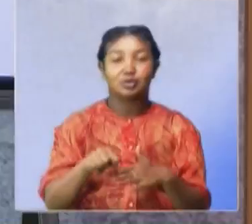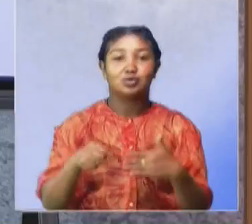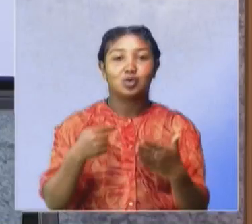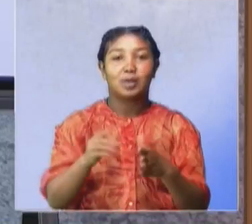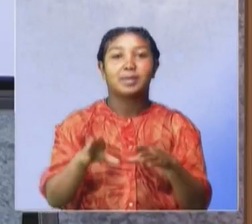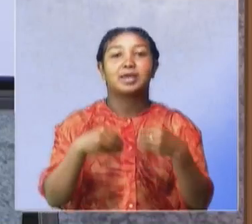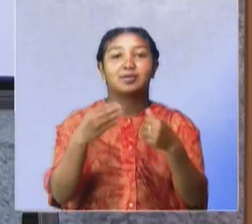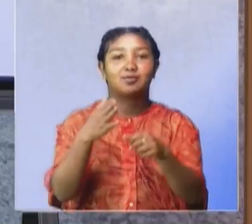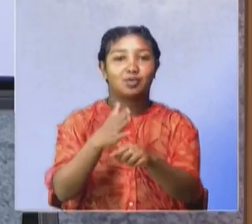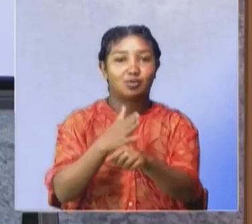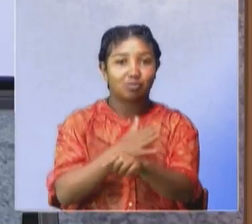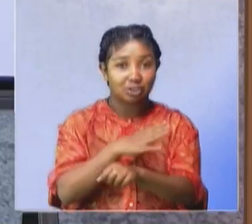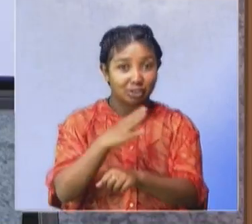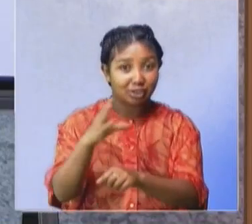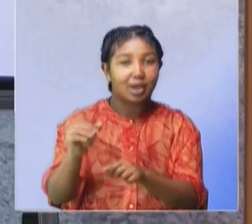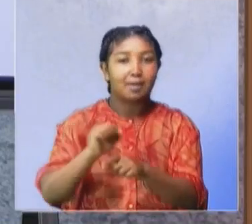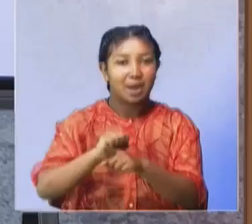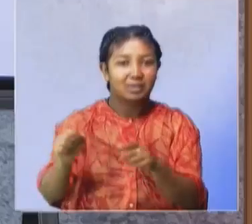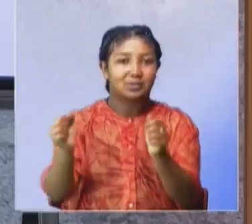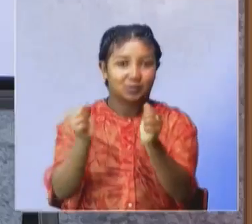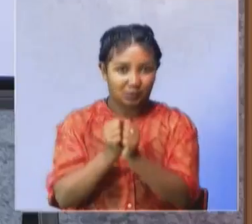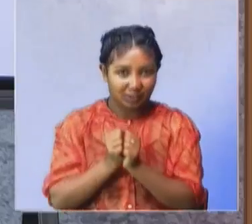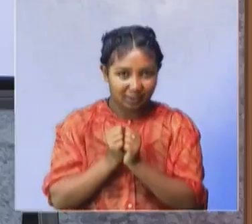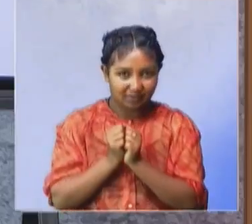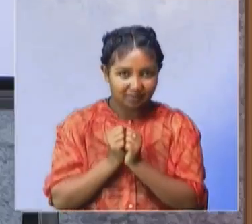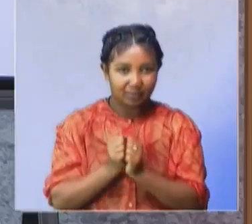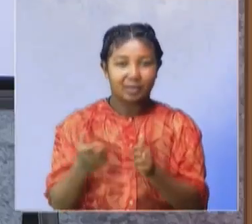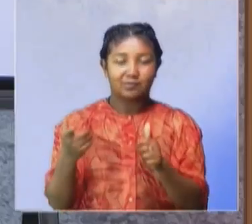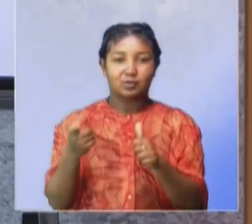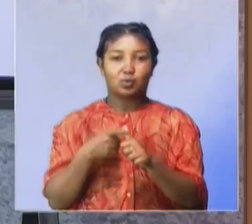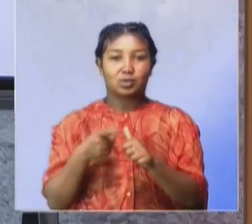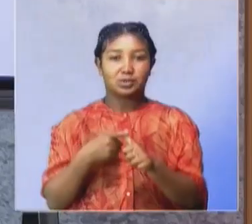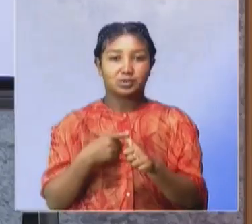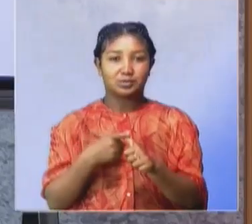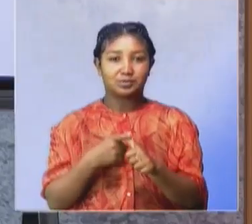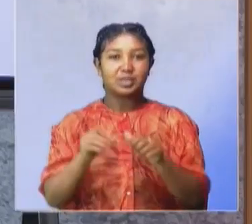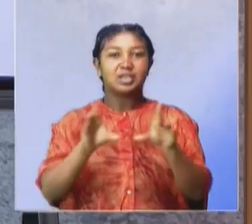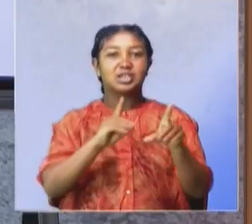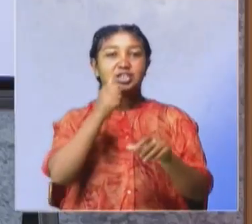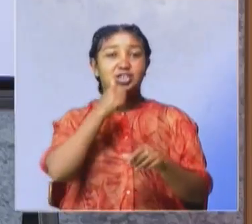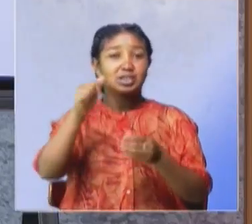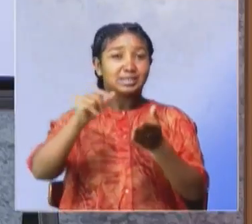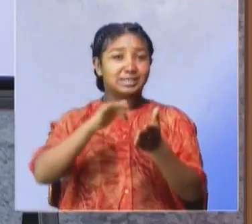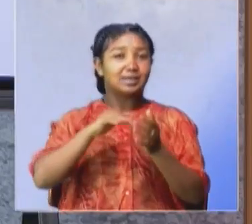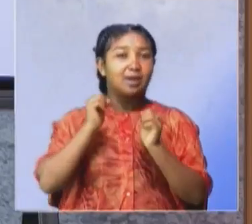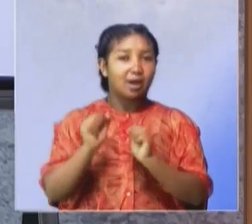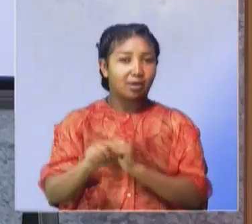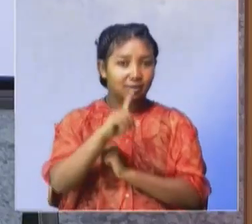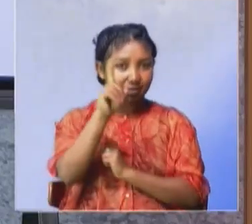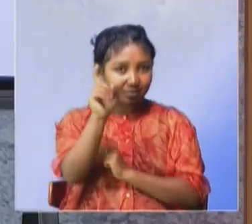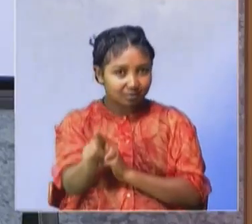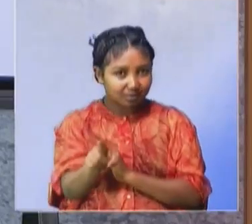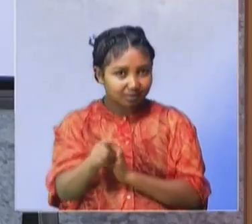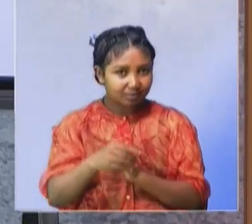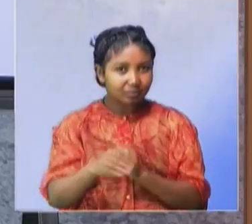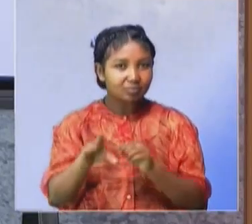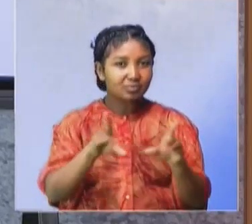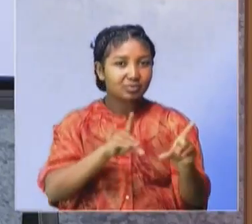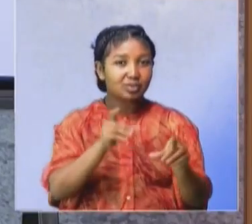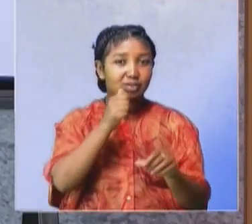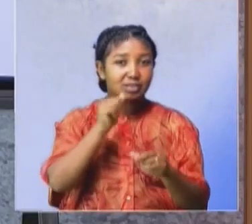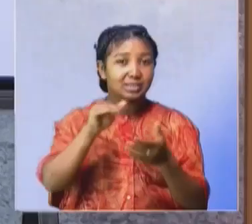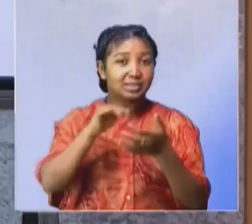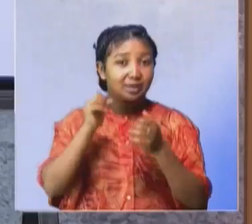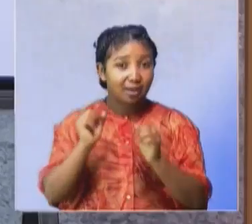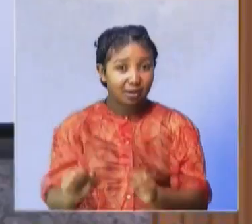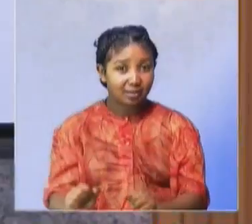Let me give a correction and let us practice together. So the first question is, did she study hard? Did she